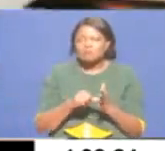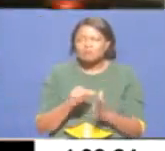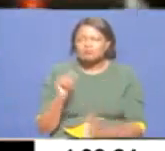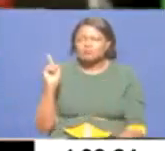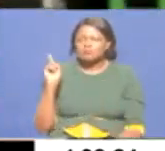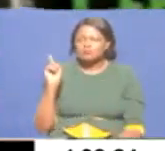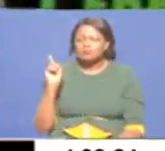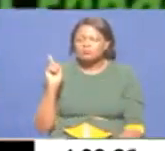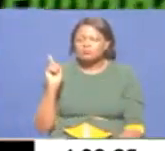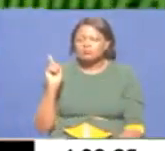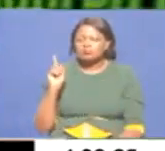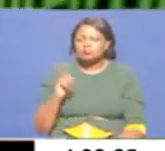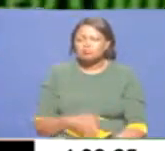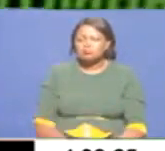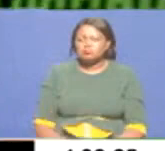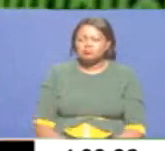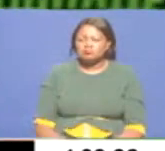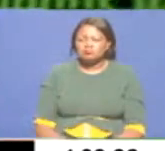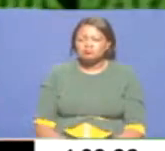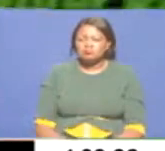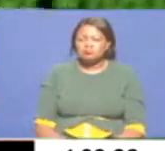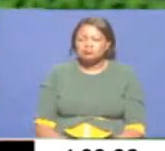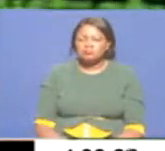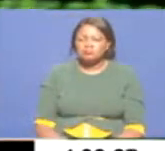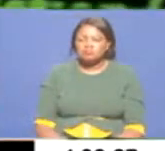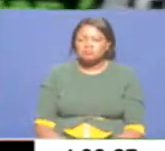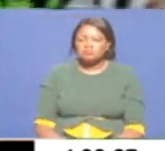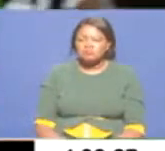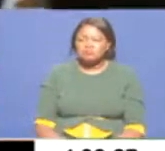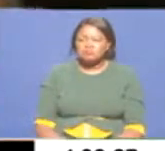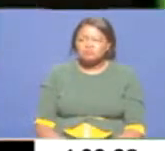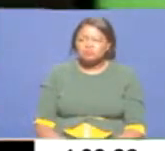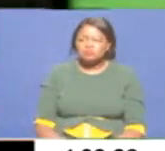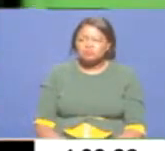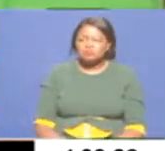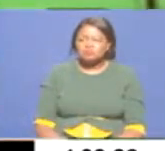Reporting for Lunchtime News, I'm Jackie Wambiro.